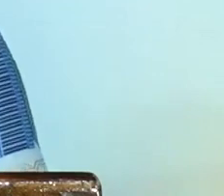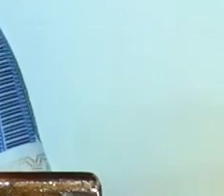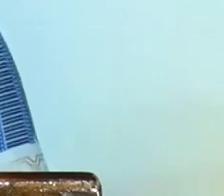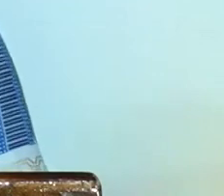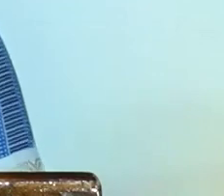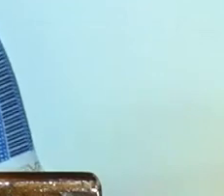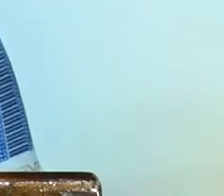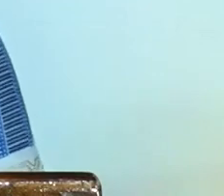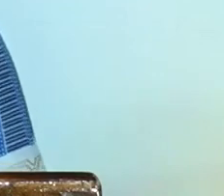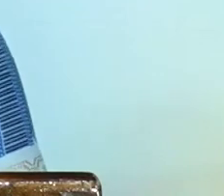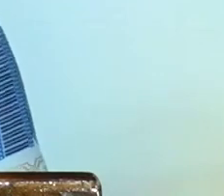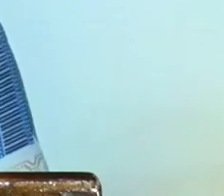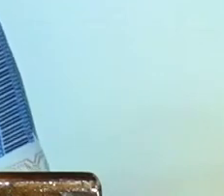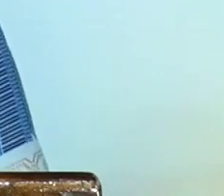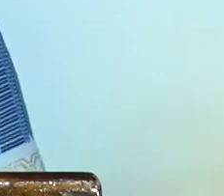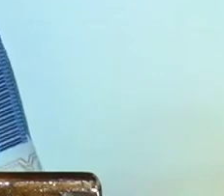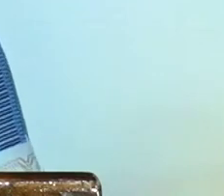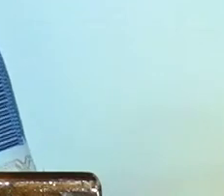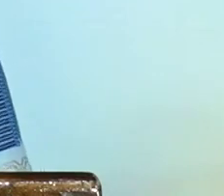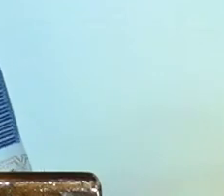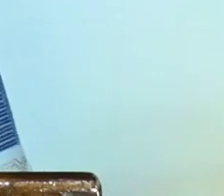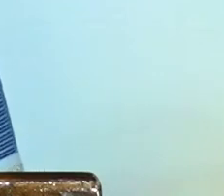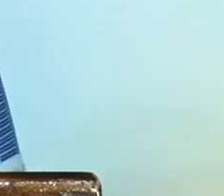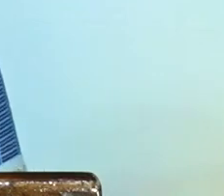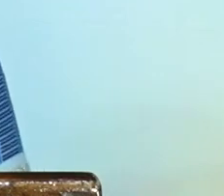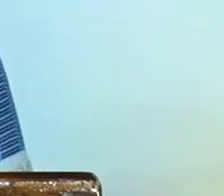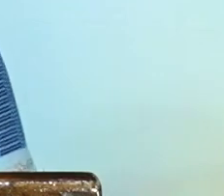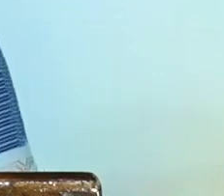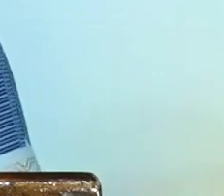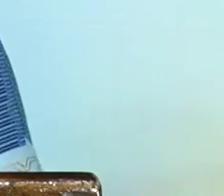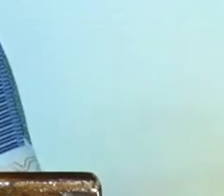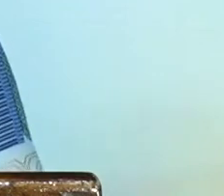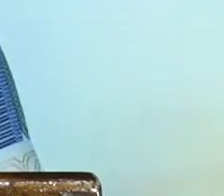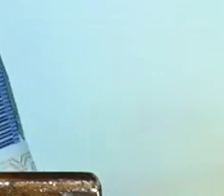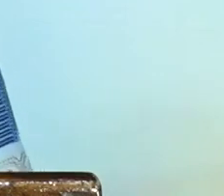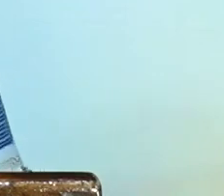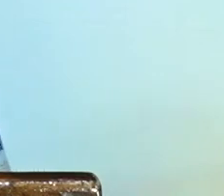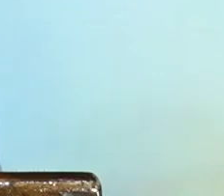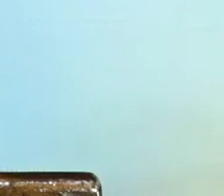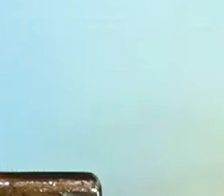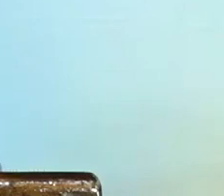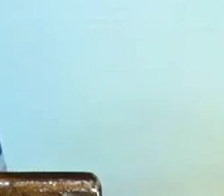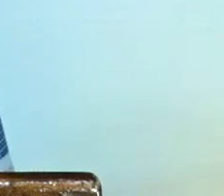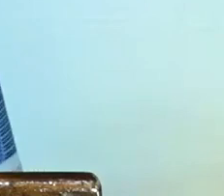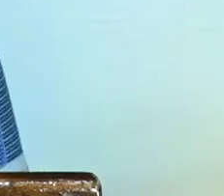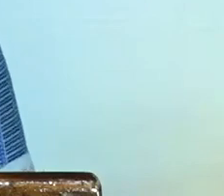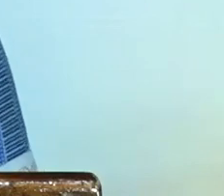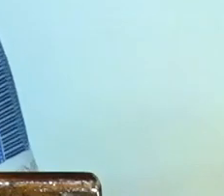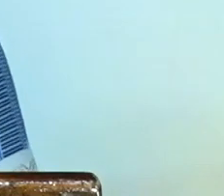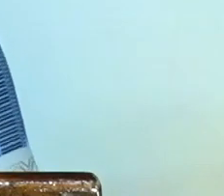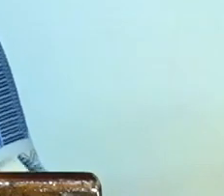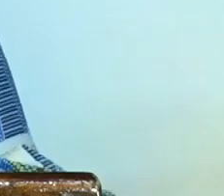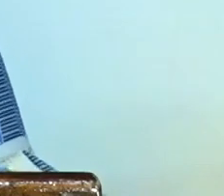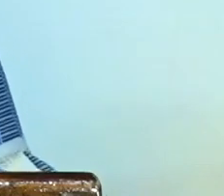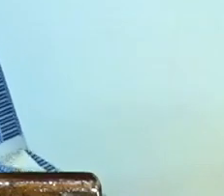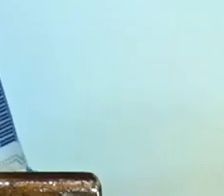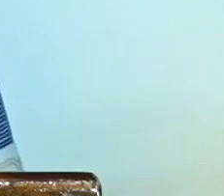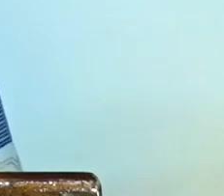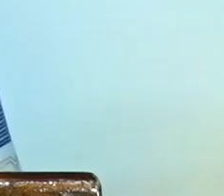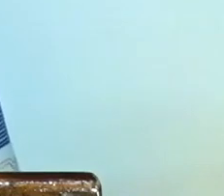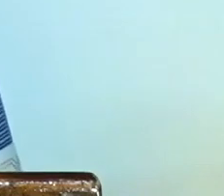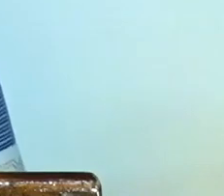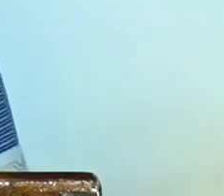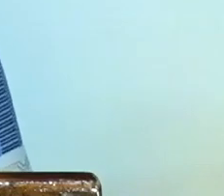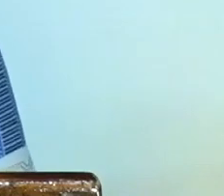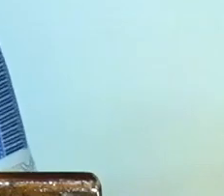dependence. And the physical dependence is what is conquered through detoxification. When people go to rehabilitation, they are subjected